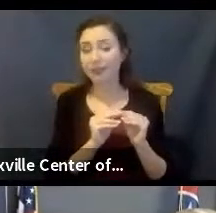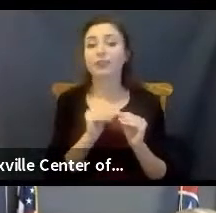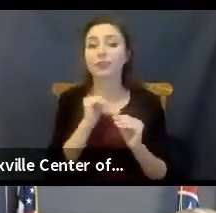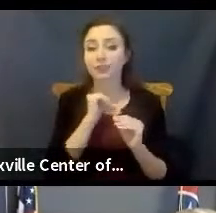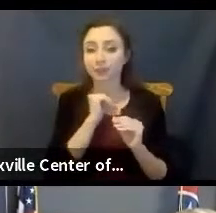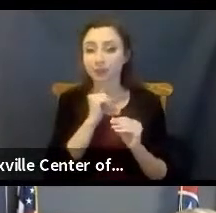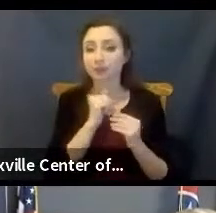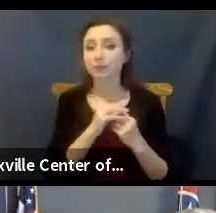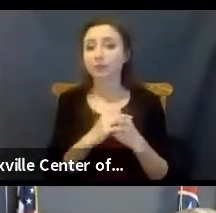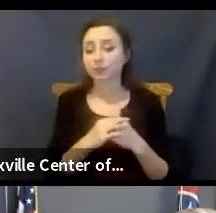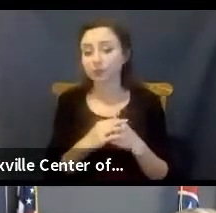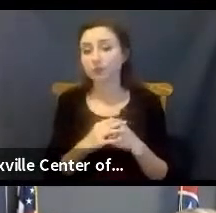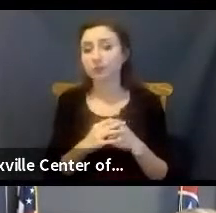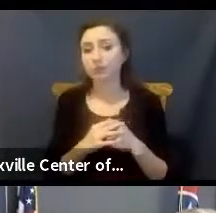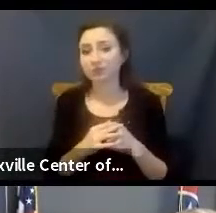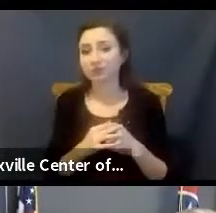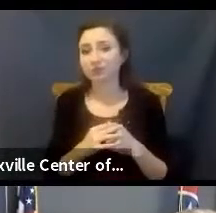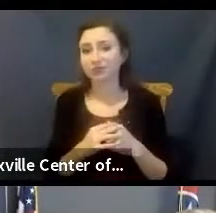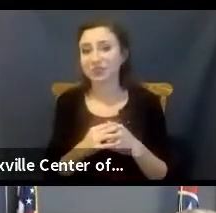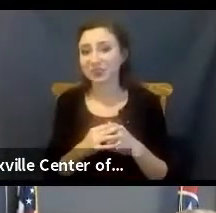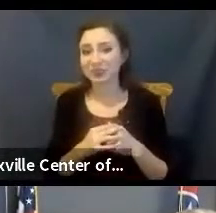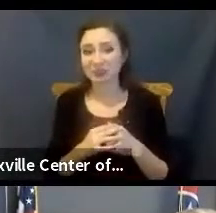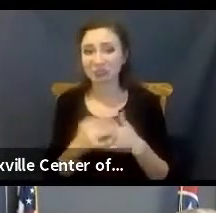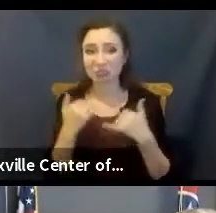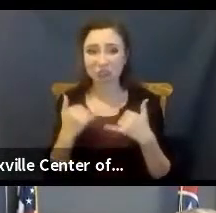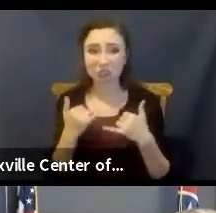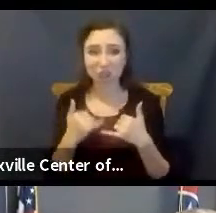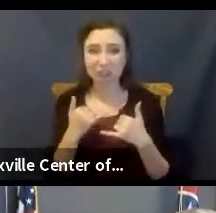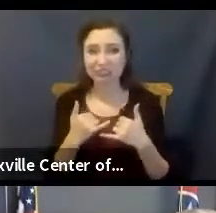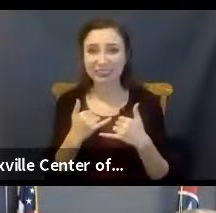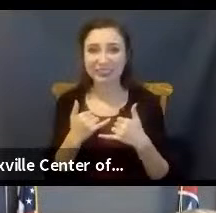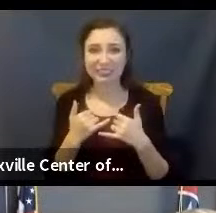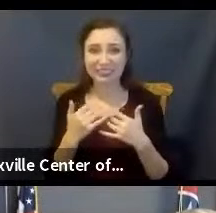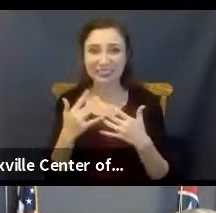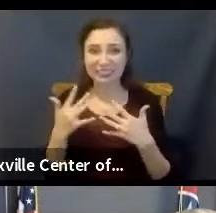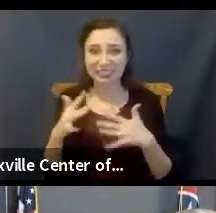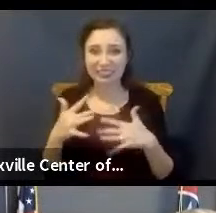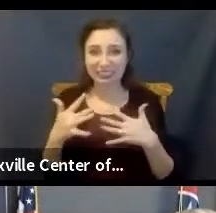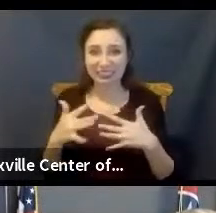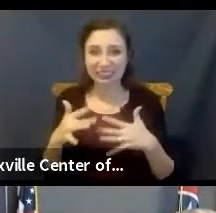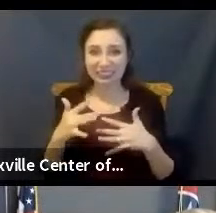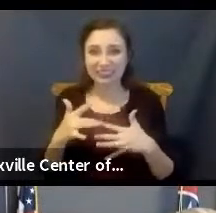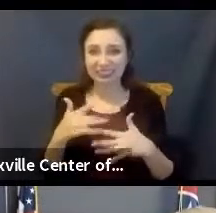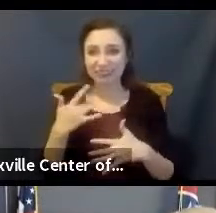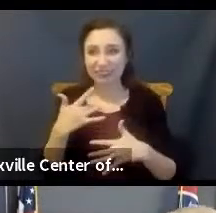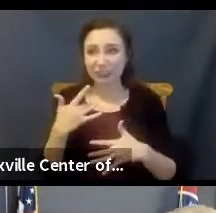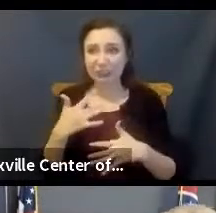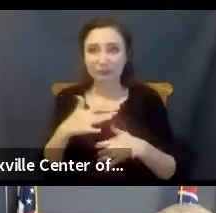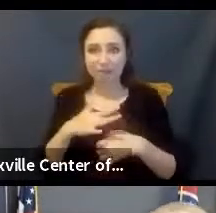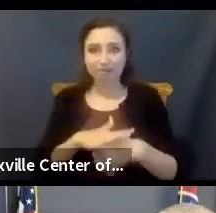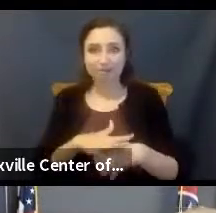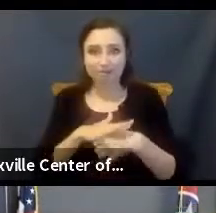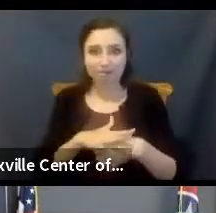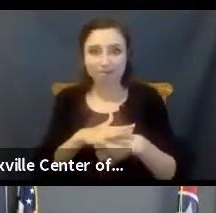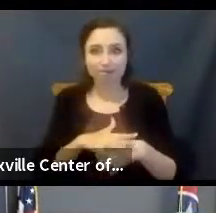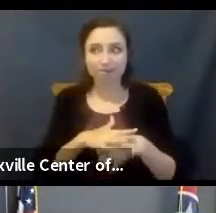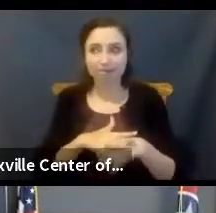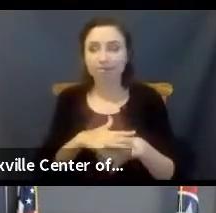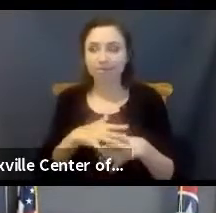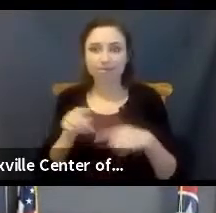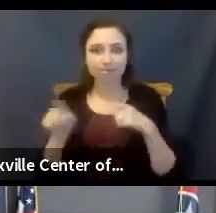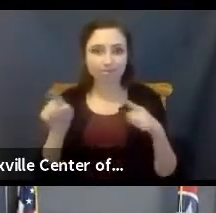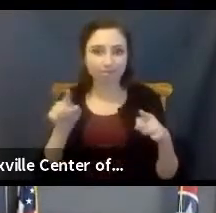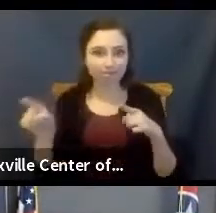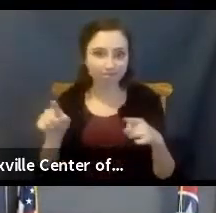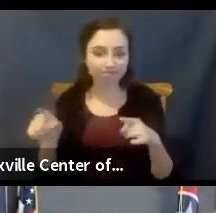this strained situation. I mean, there's tension. And so Mayor Jacobs, as a physician,